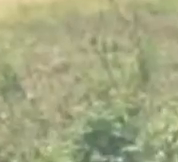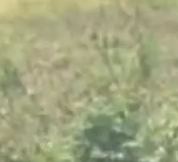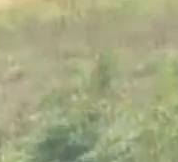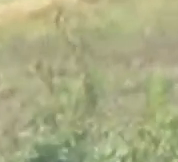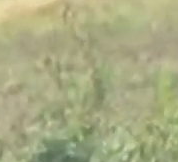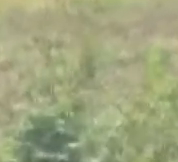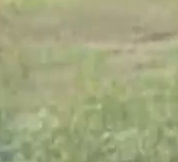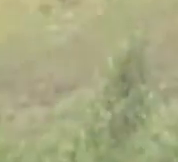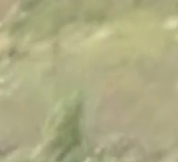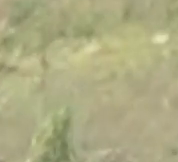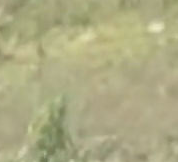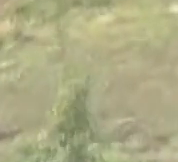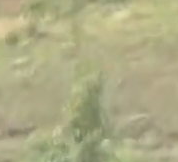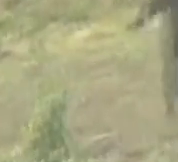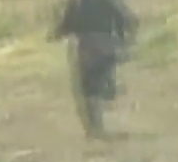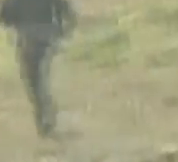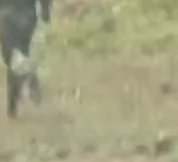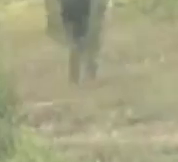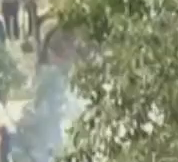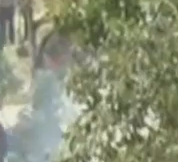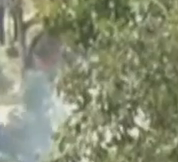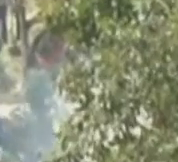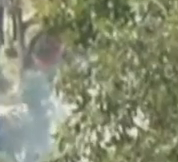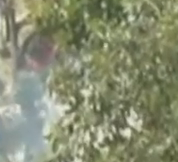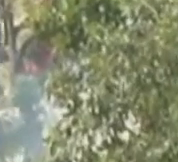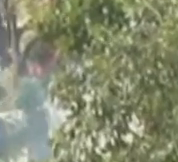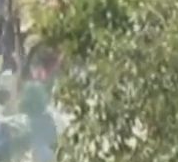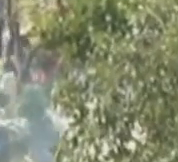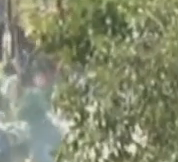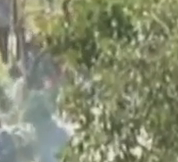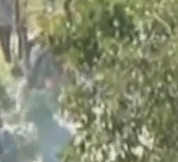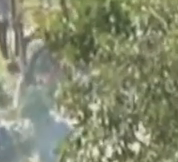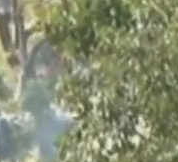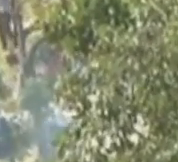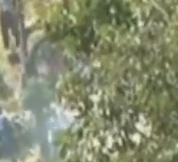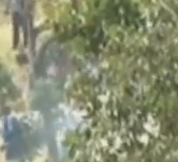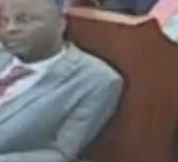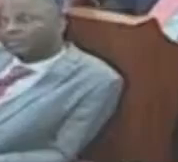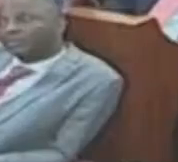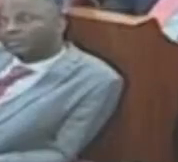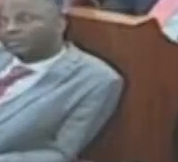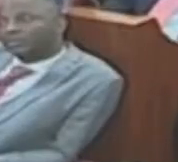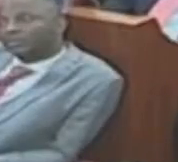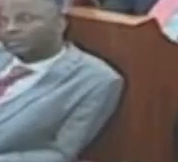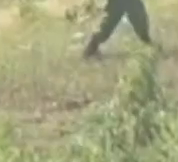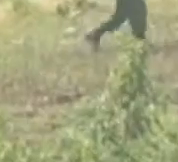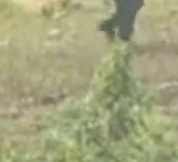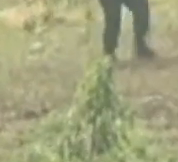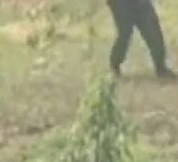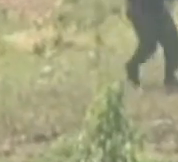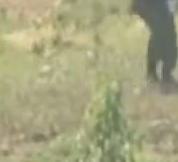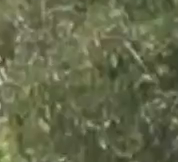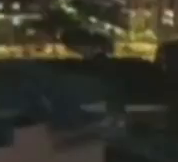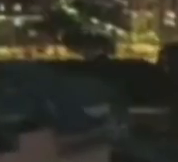The death toll in the Legio Maria church chaos rises to 8.